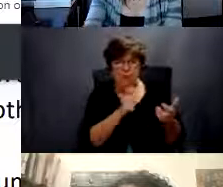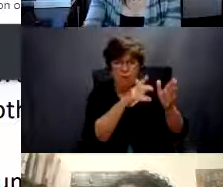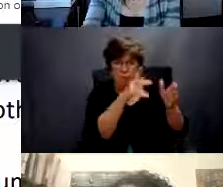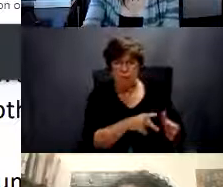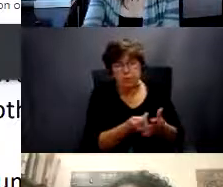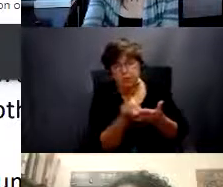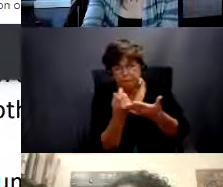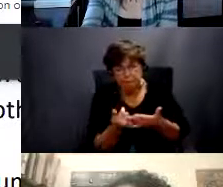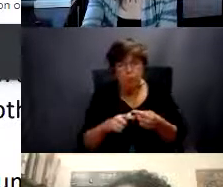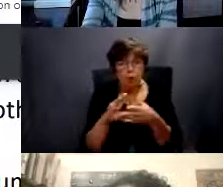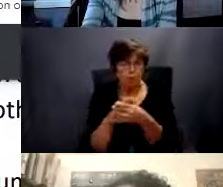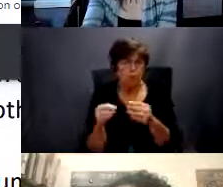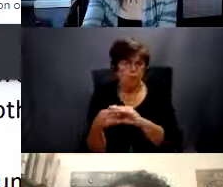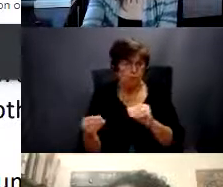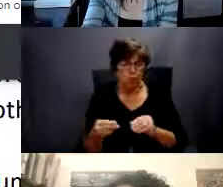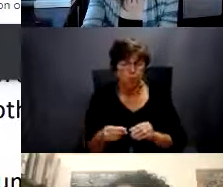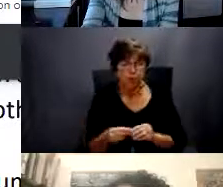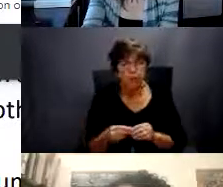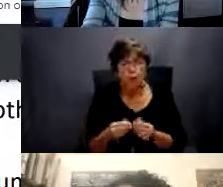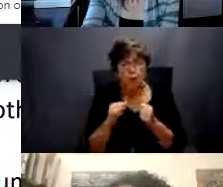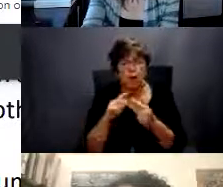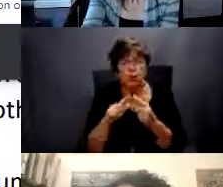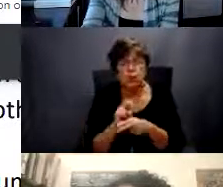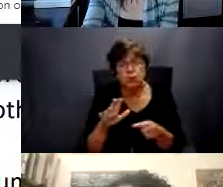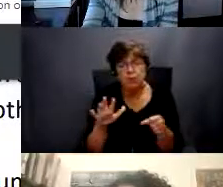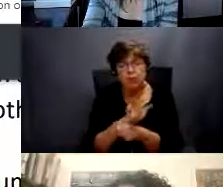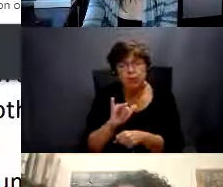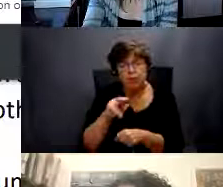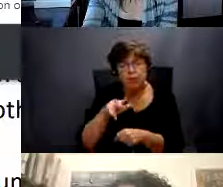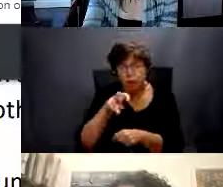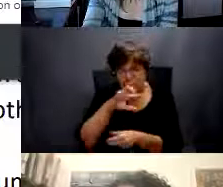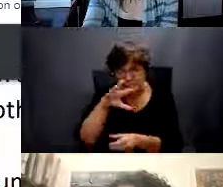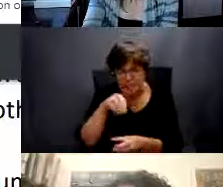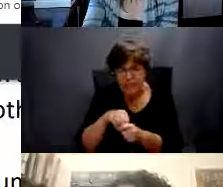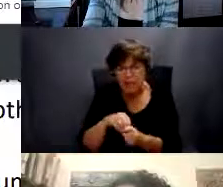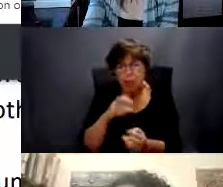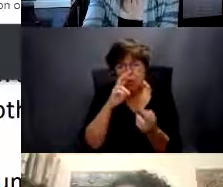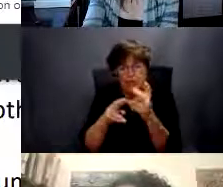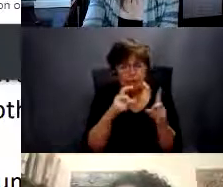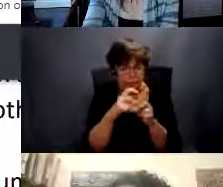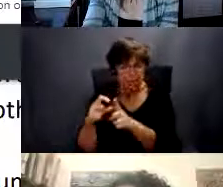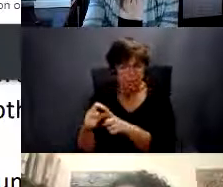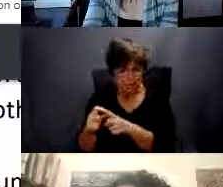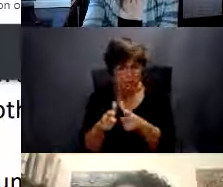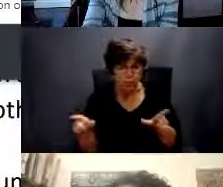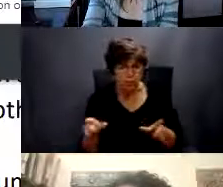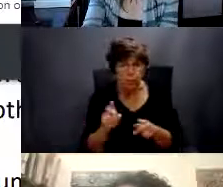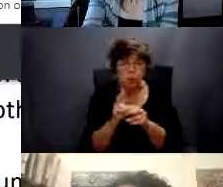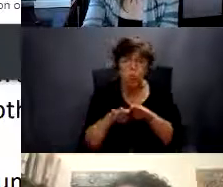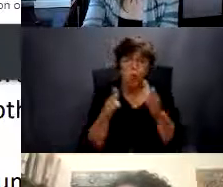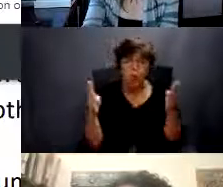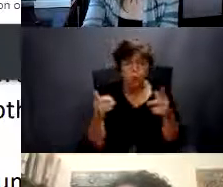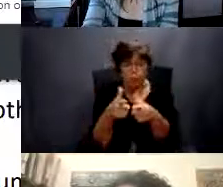out. Strive to use inclusive and respectful language. The goal is to use open language